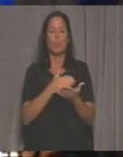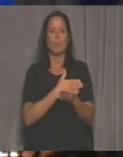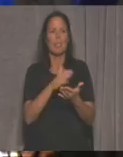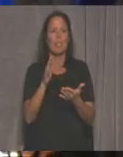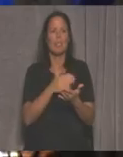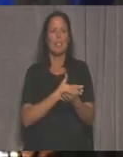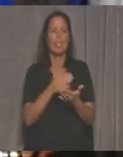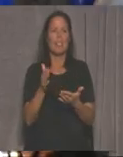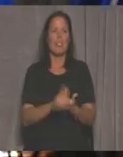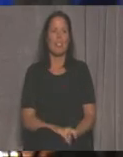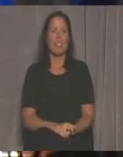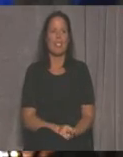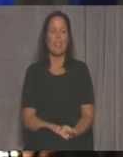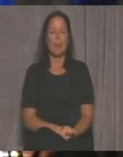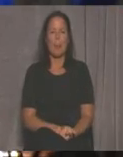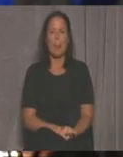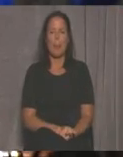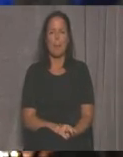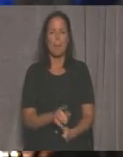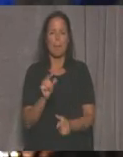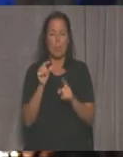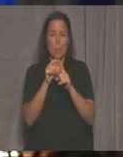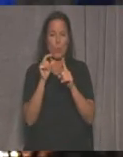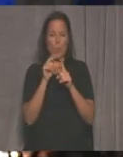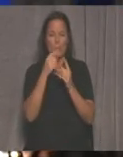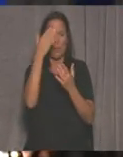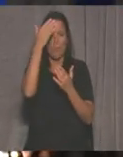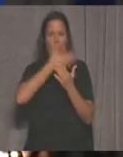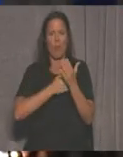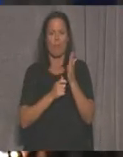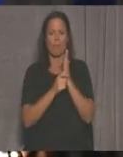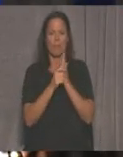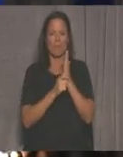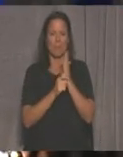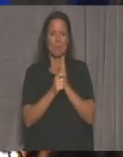Spangled Banner? You will find the words in the front of your program.